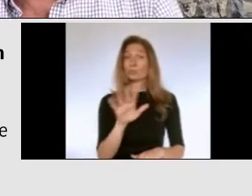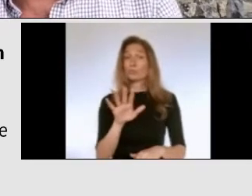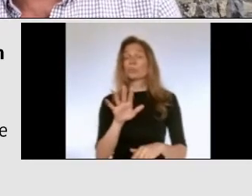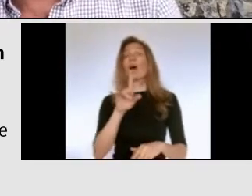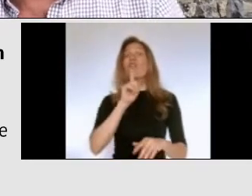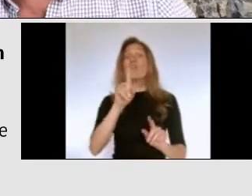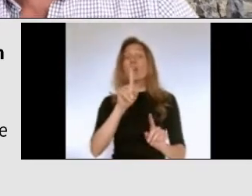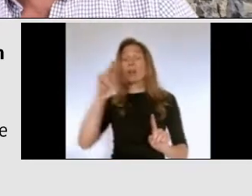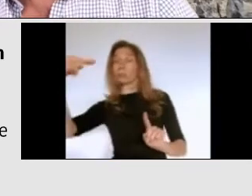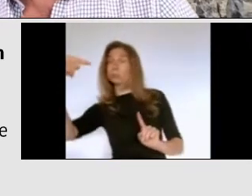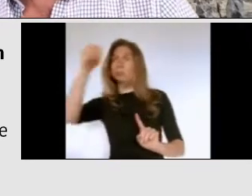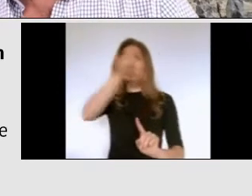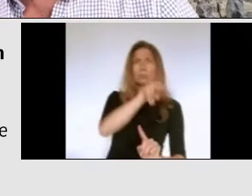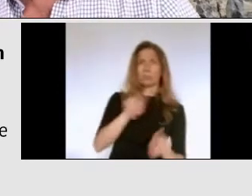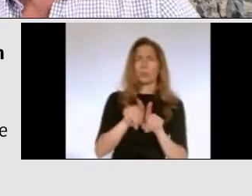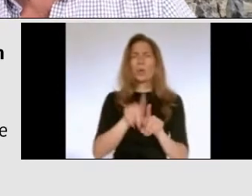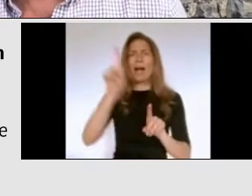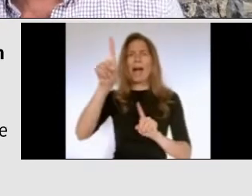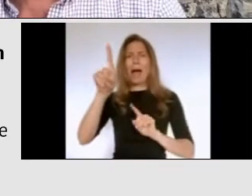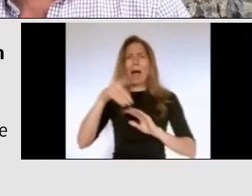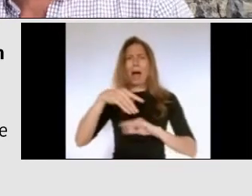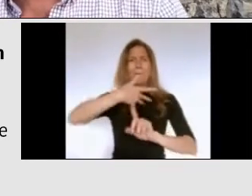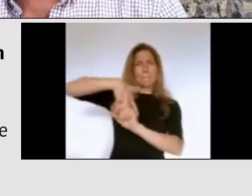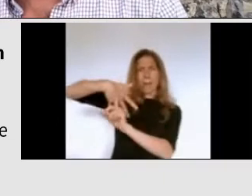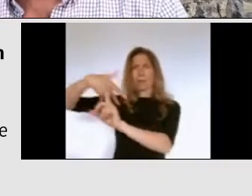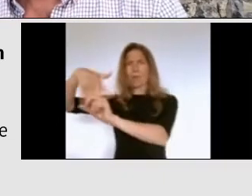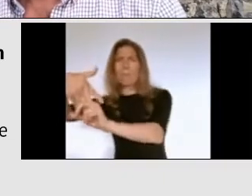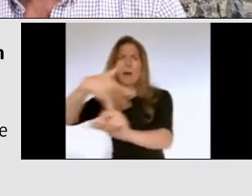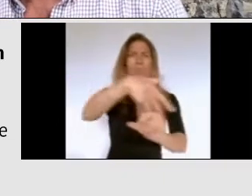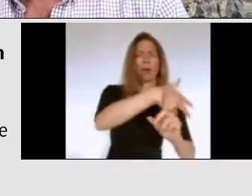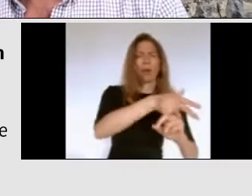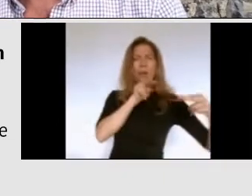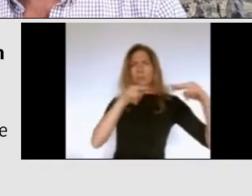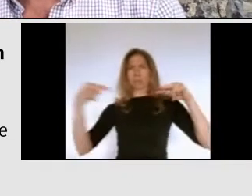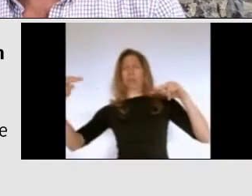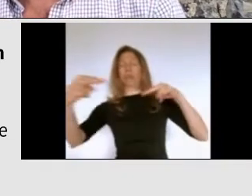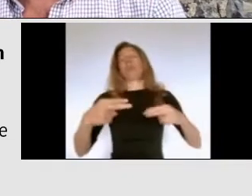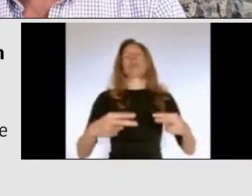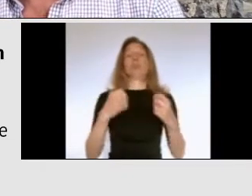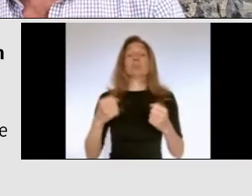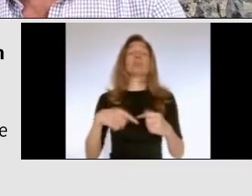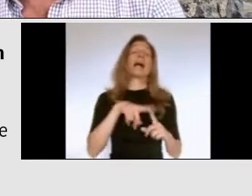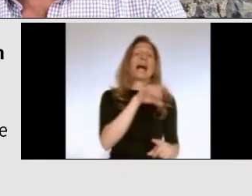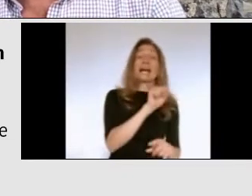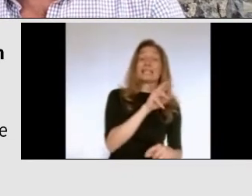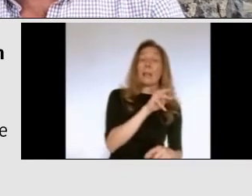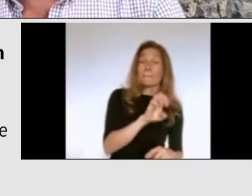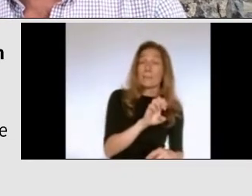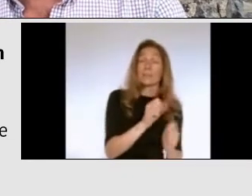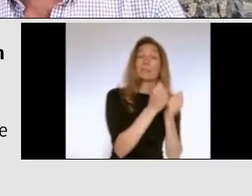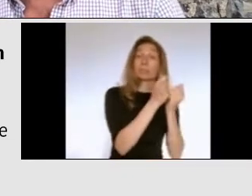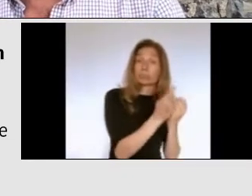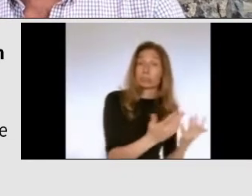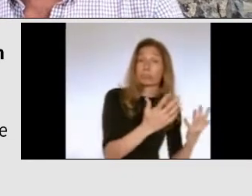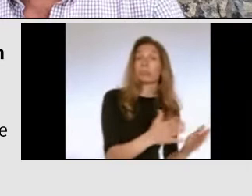different sorts of contexts and a whole range of backgrounds. So we have a lot of small and